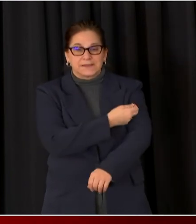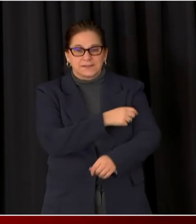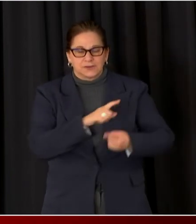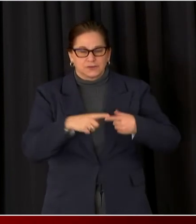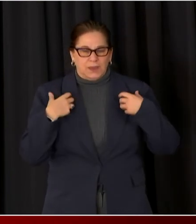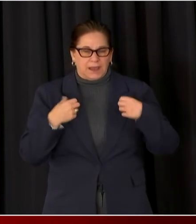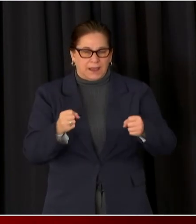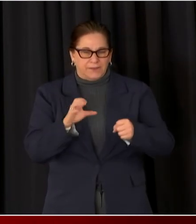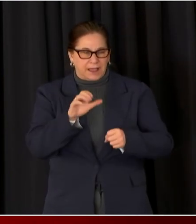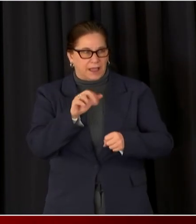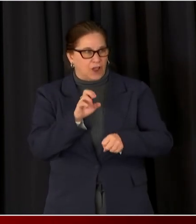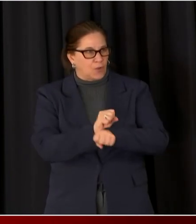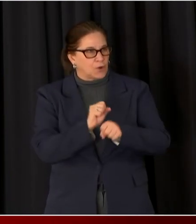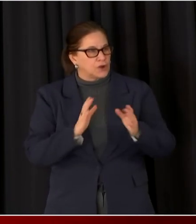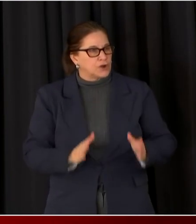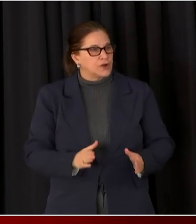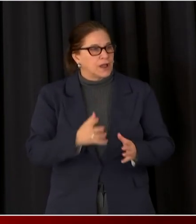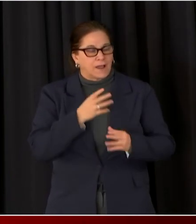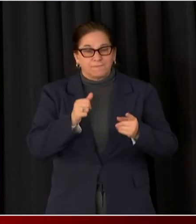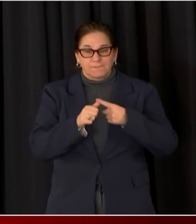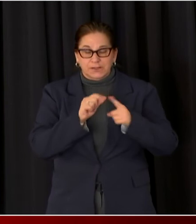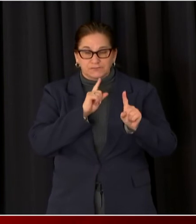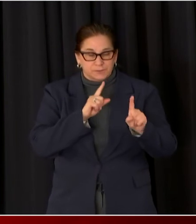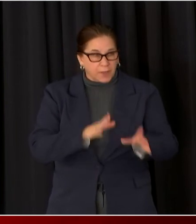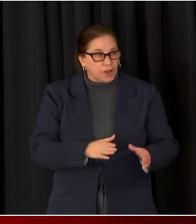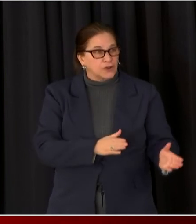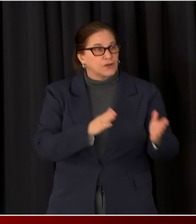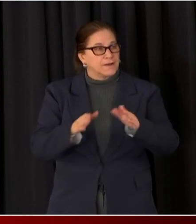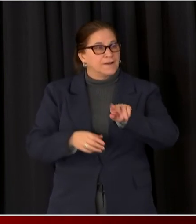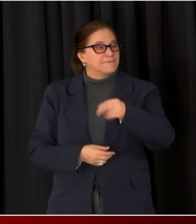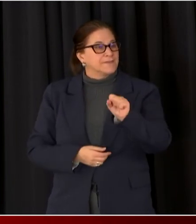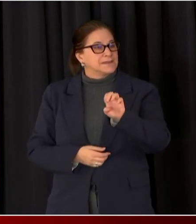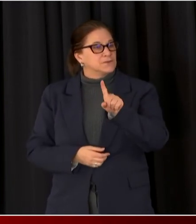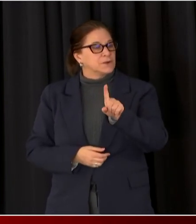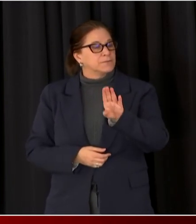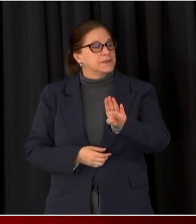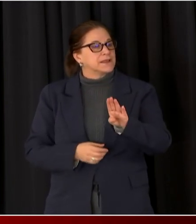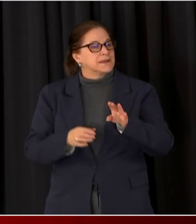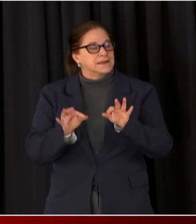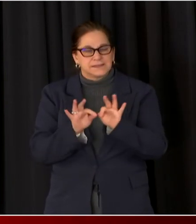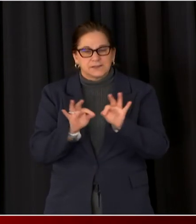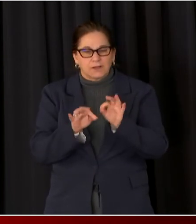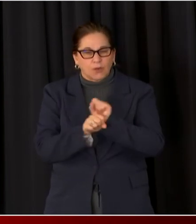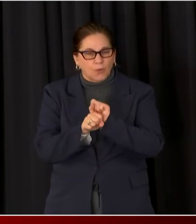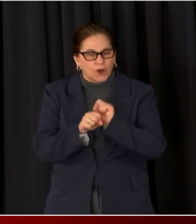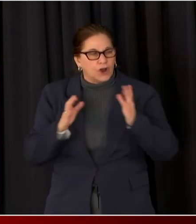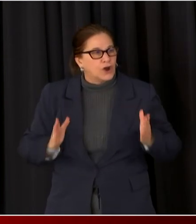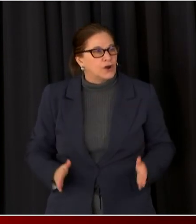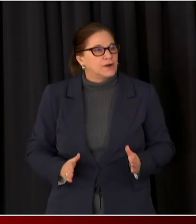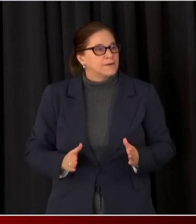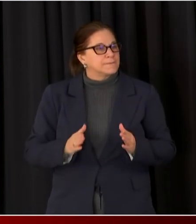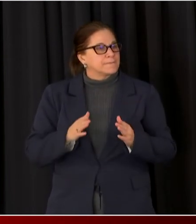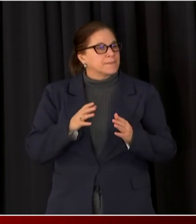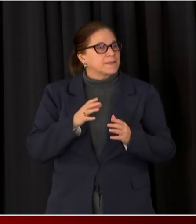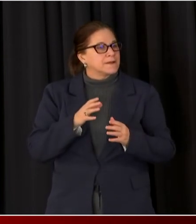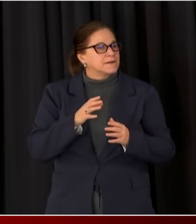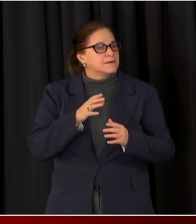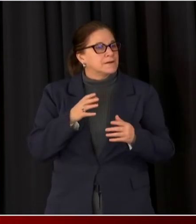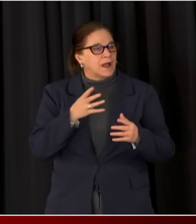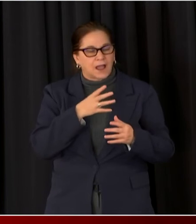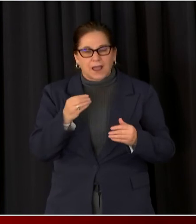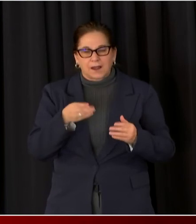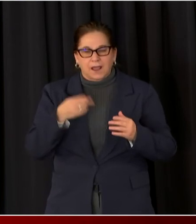at-risk residents, phase 2, the rest of the phase 1 populations in the general public, and then phase 3. We note that each